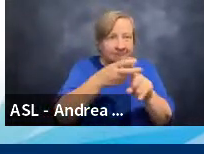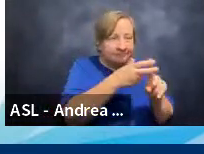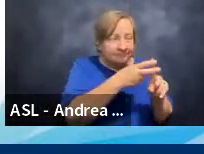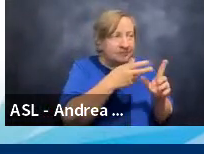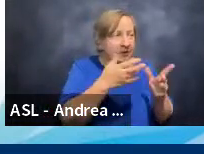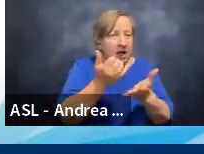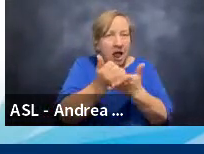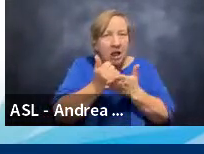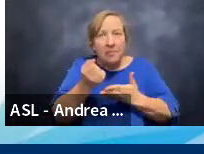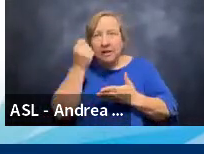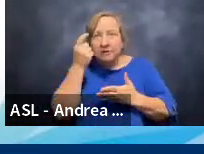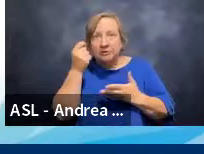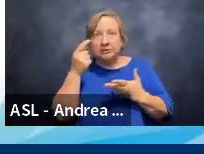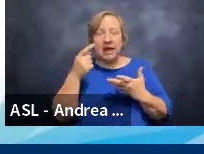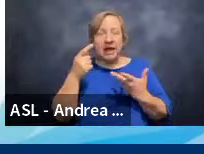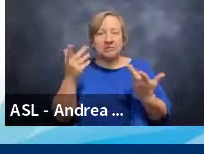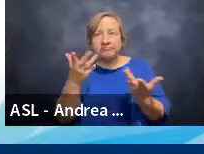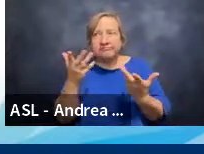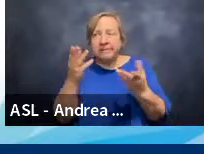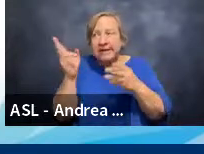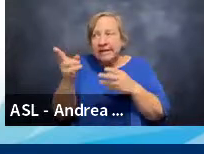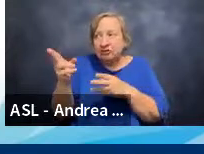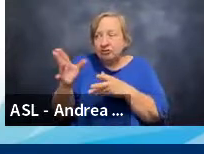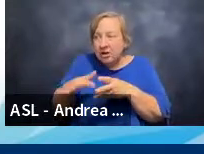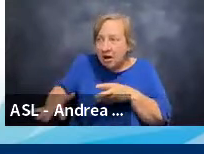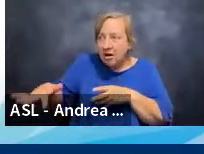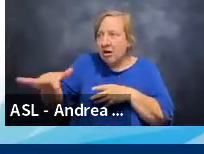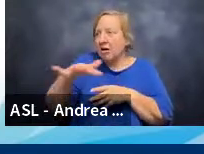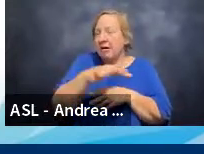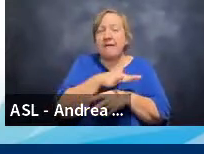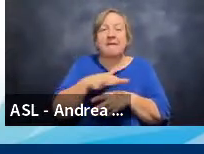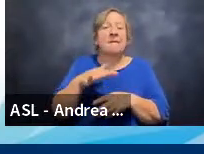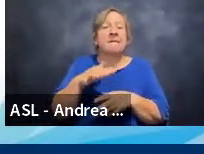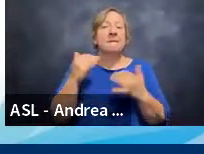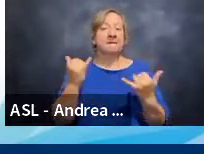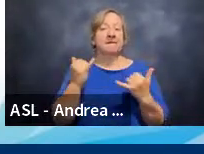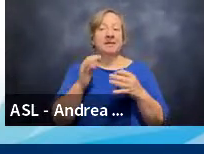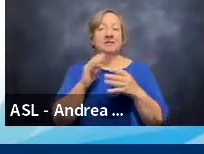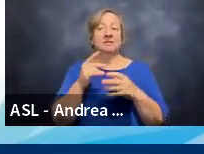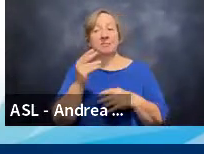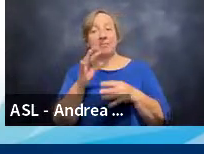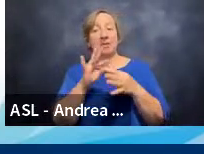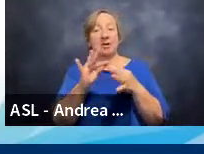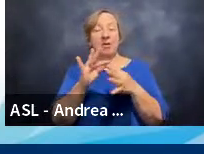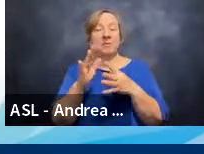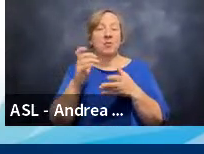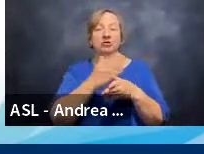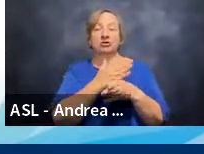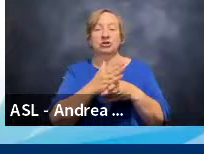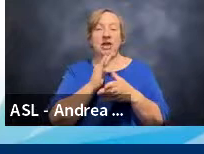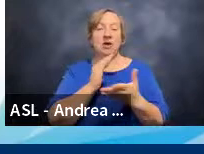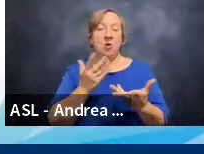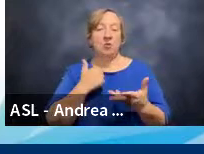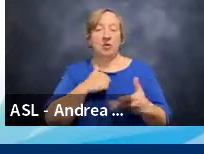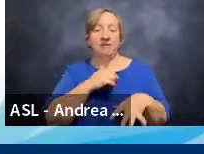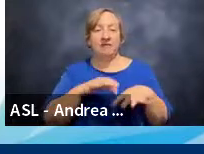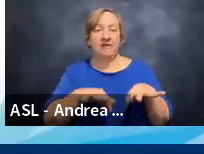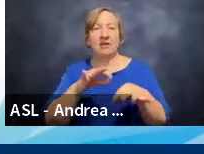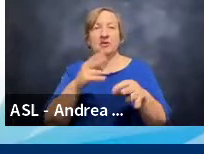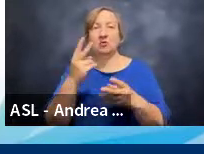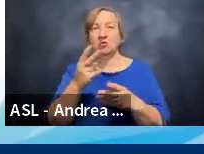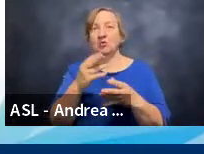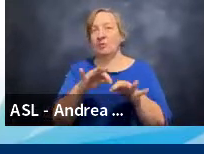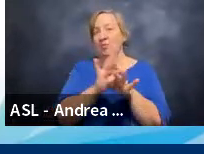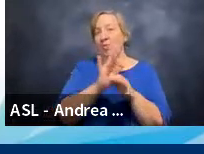area. For this public comment period, we are excited to share our findings from two key steps in the Section 106